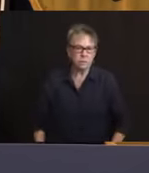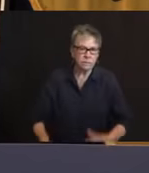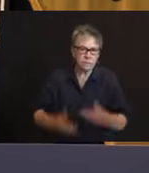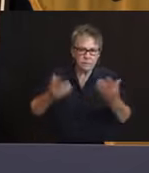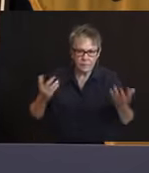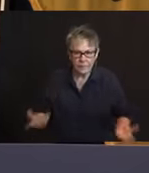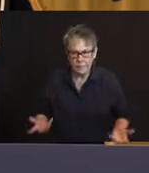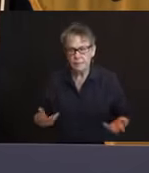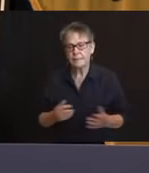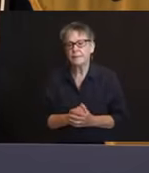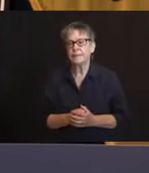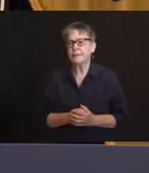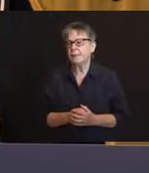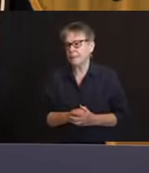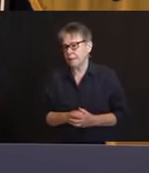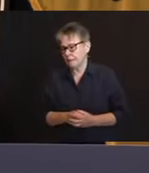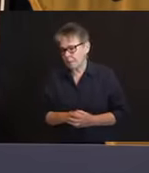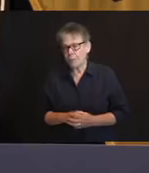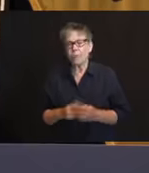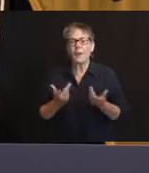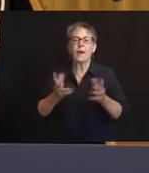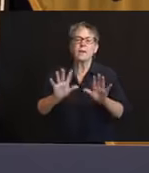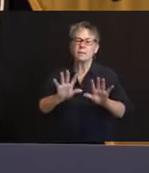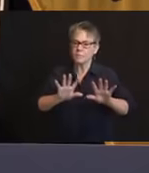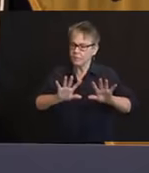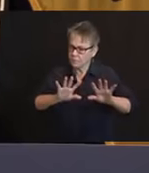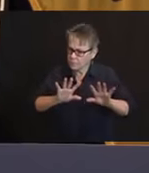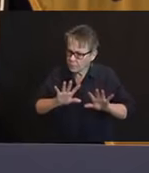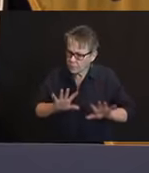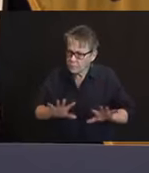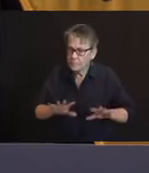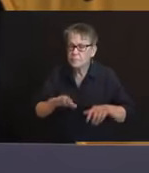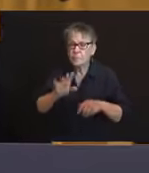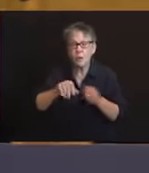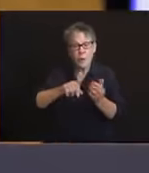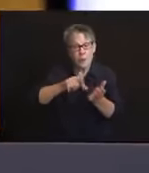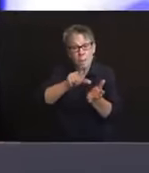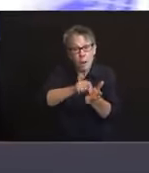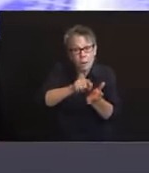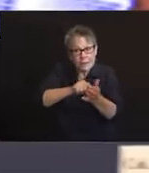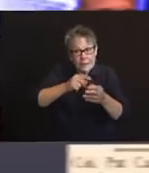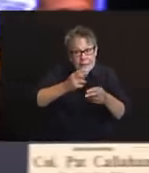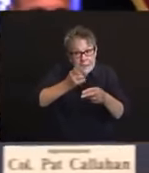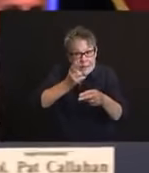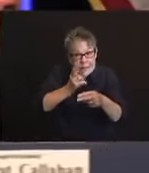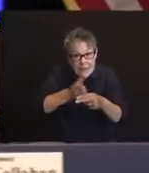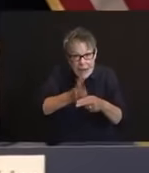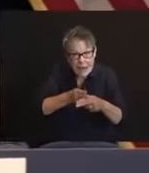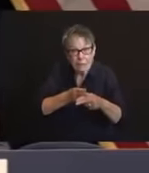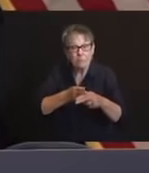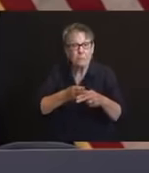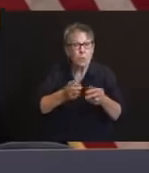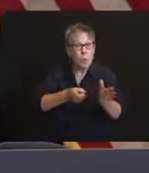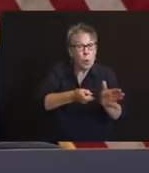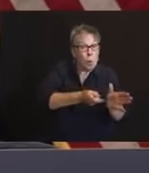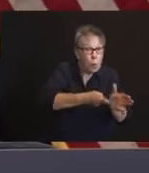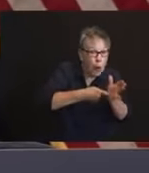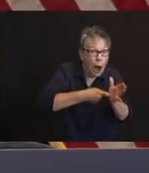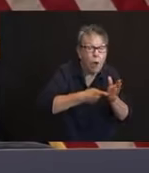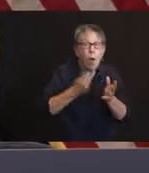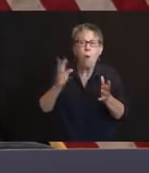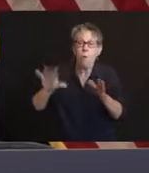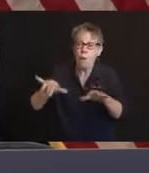versus mandating versus encouraging. Pat, It does. For the state police, we're looking at the past 20